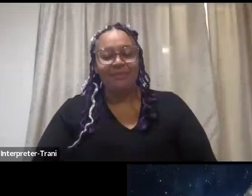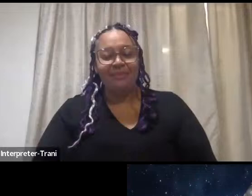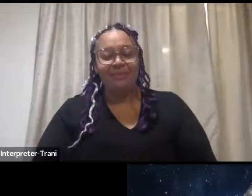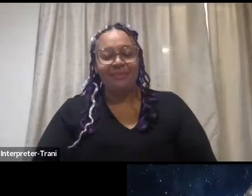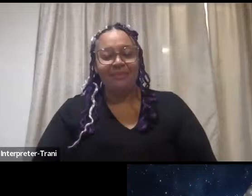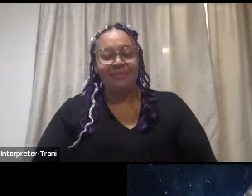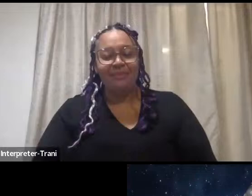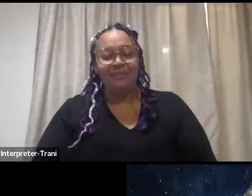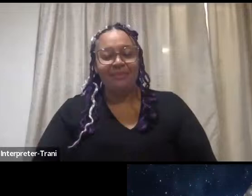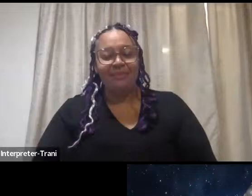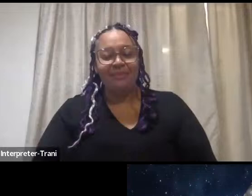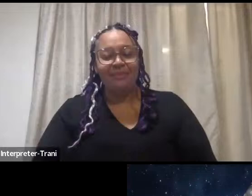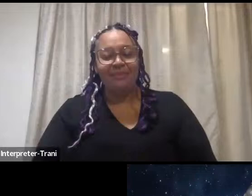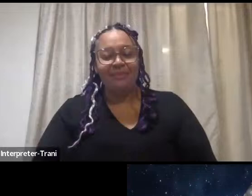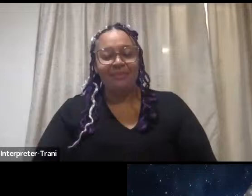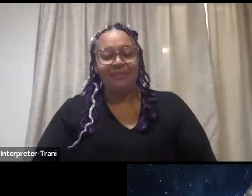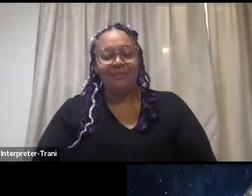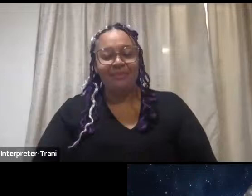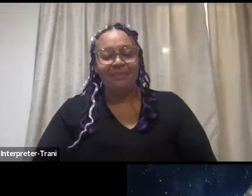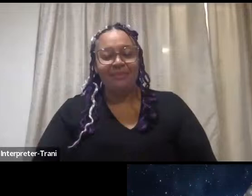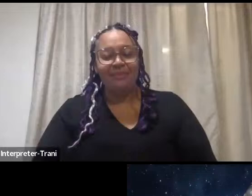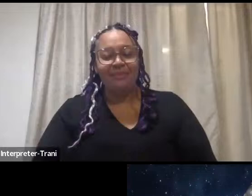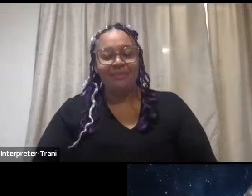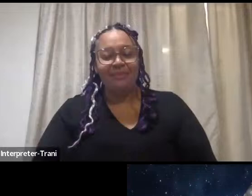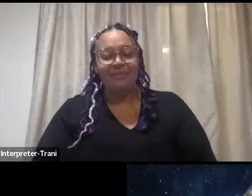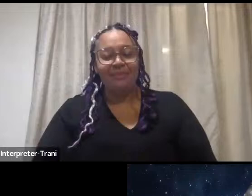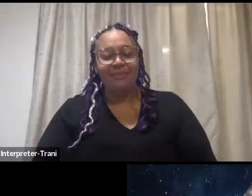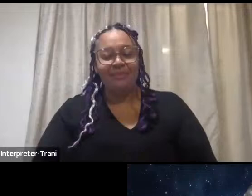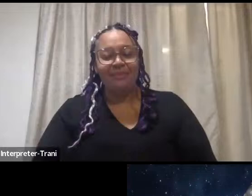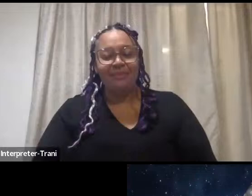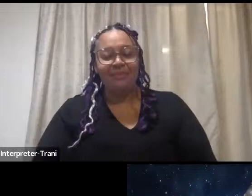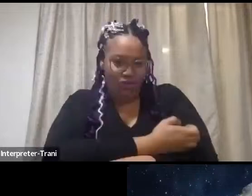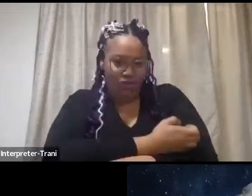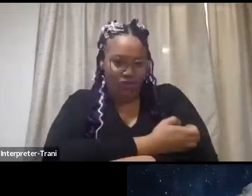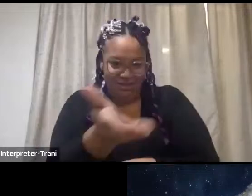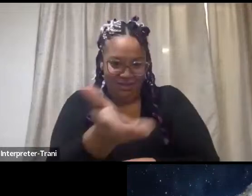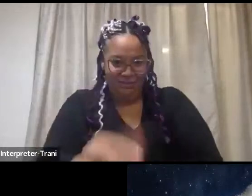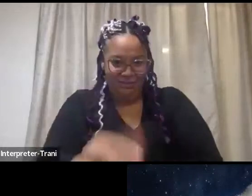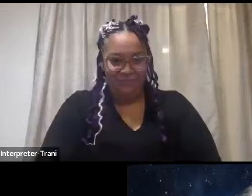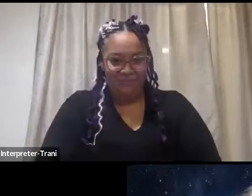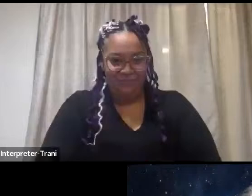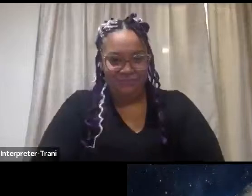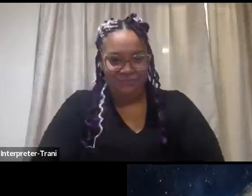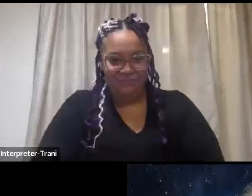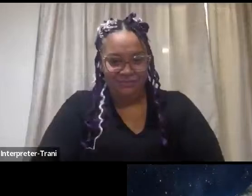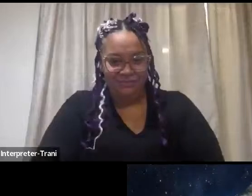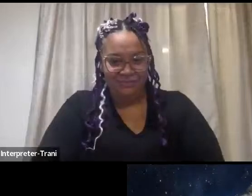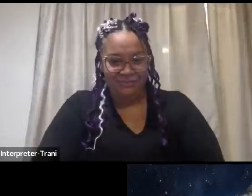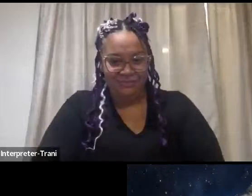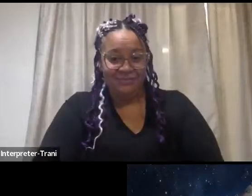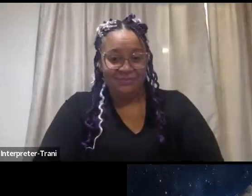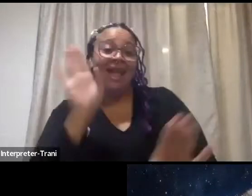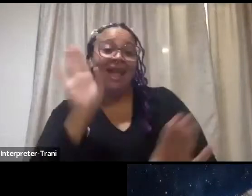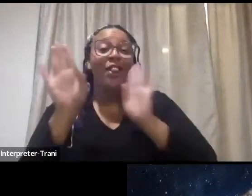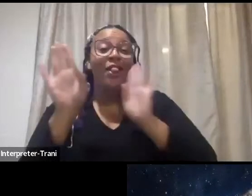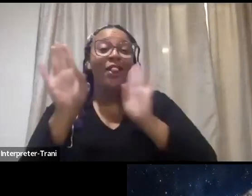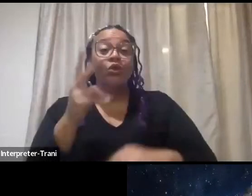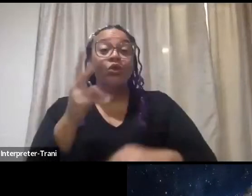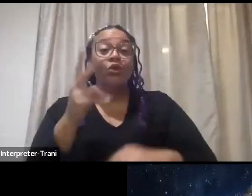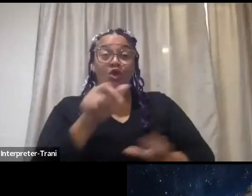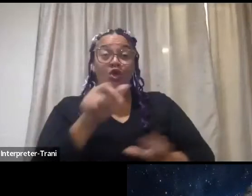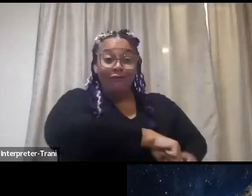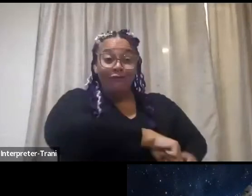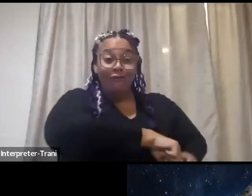so appropriate for this energy. Hello, Two of